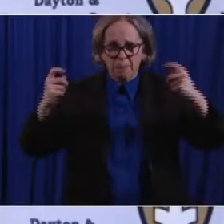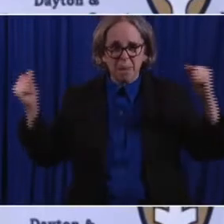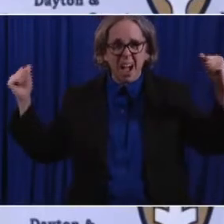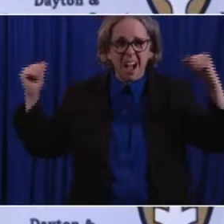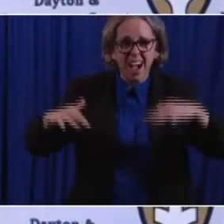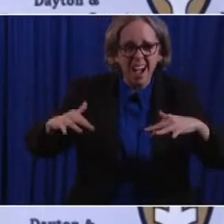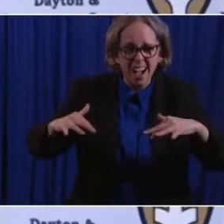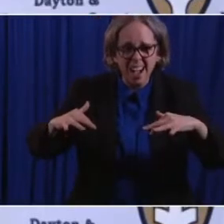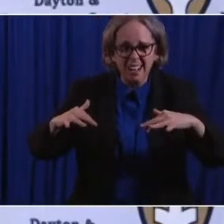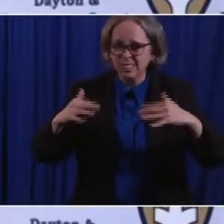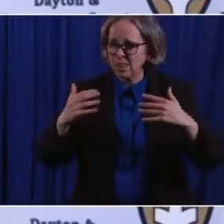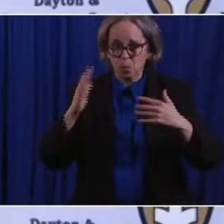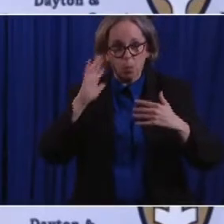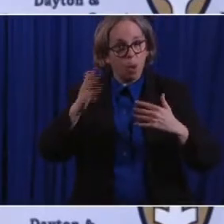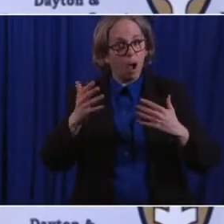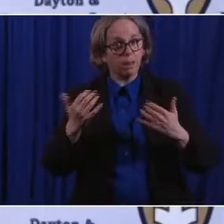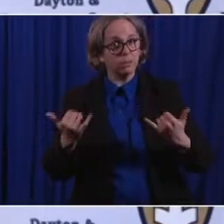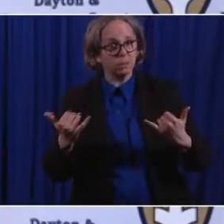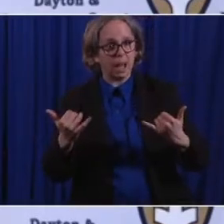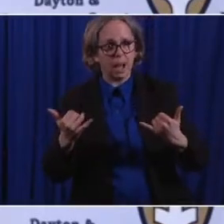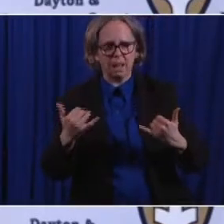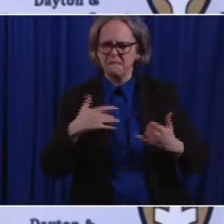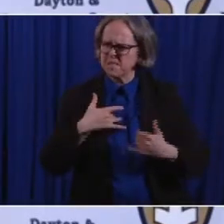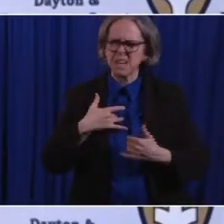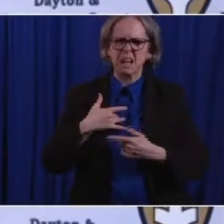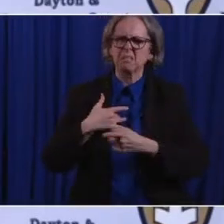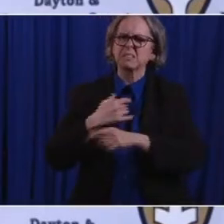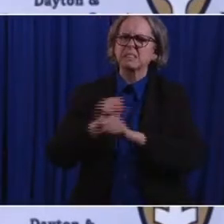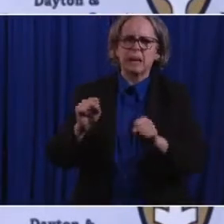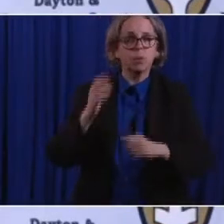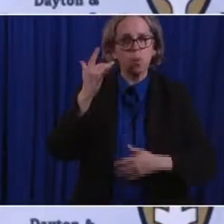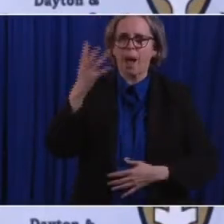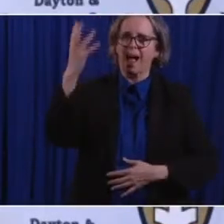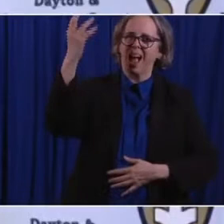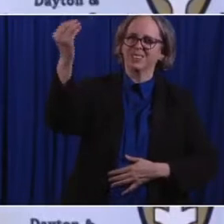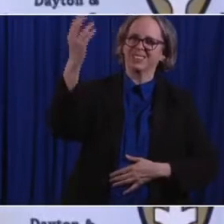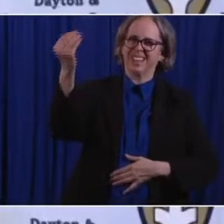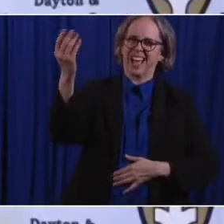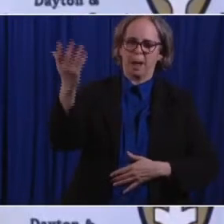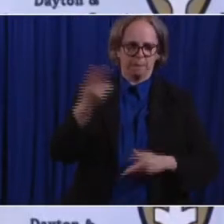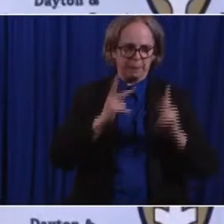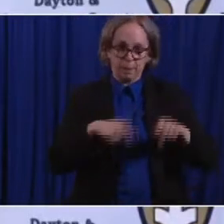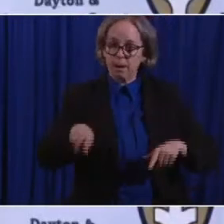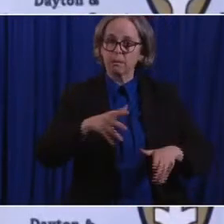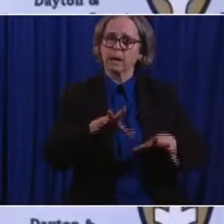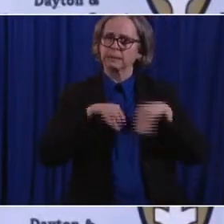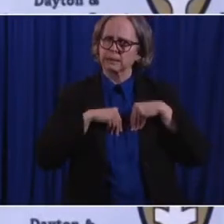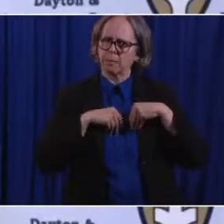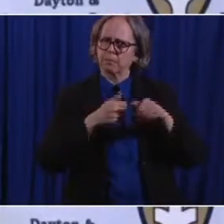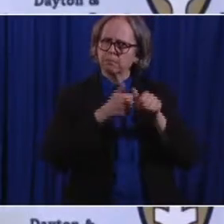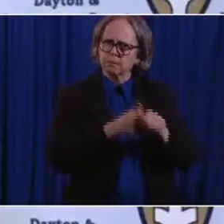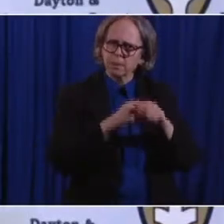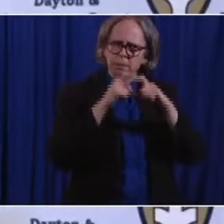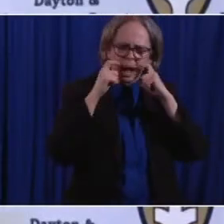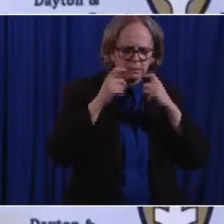I think they're going to be safe. They're going to be outside. They're going to be wearing masks. People are going to be in compliance. They're going to be in pods.